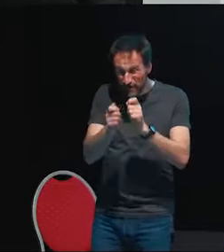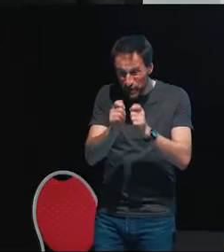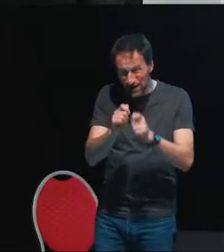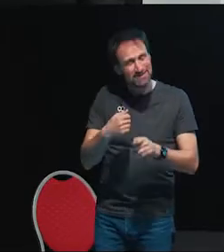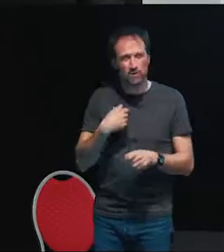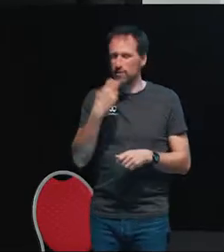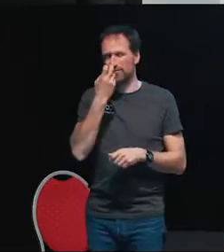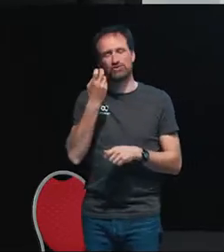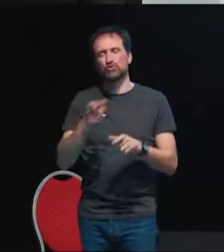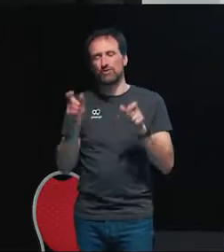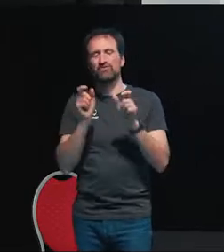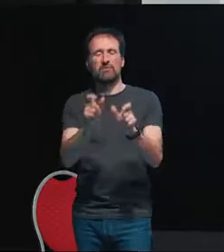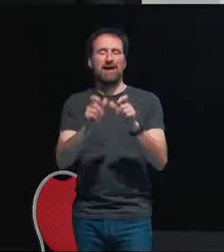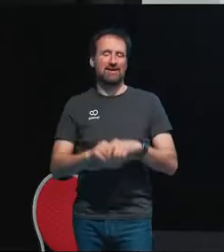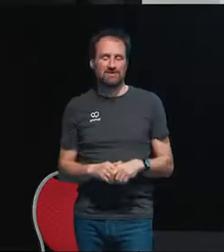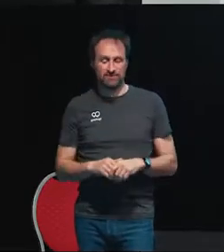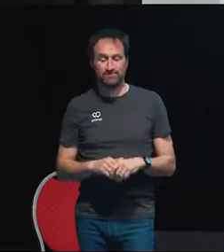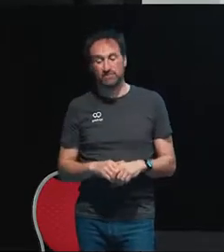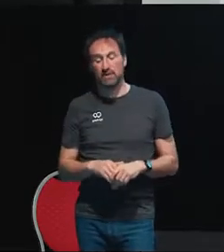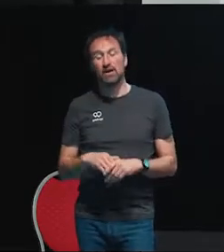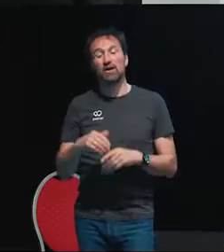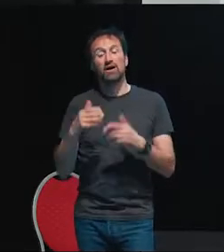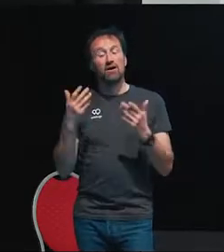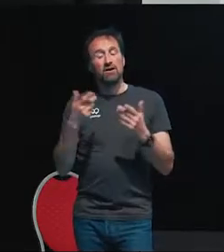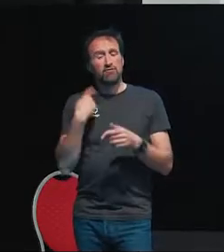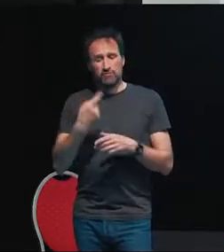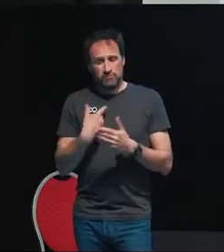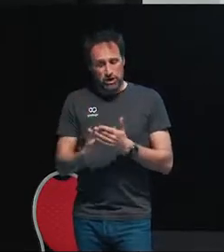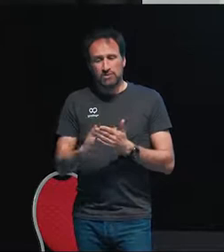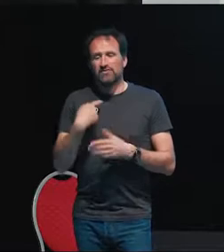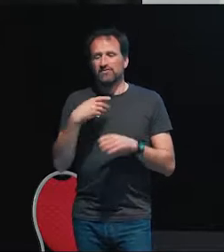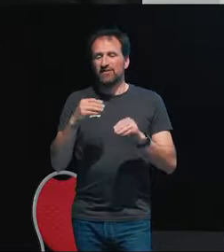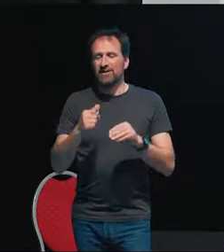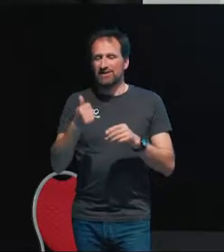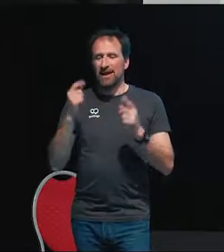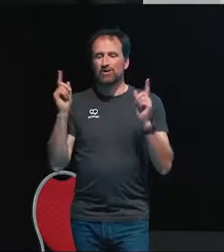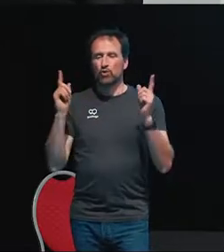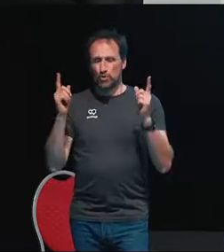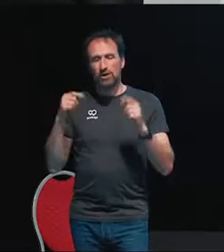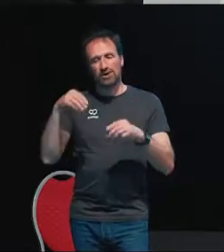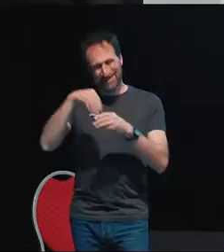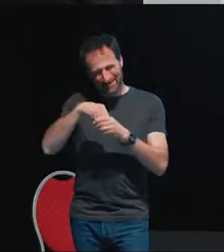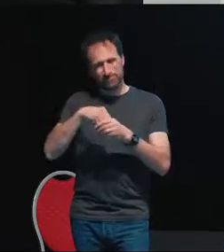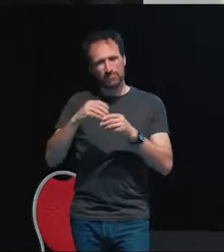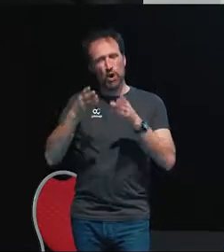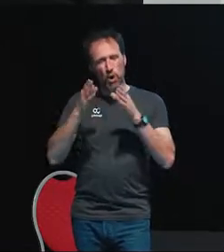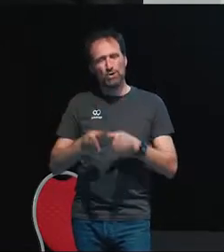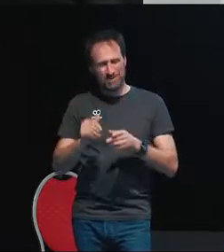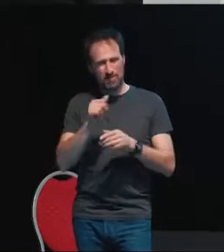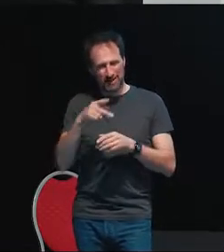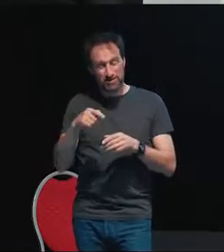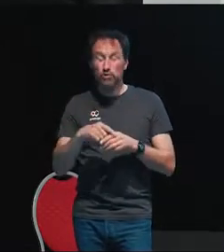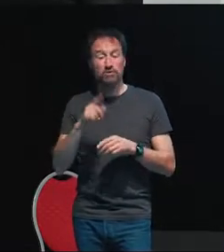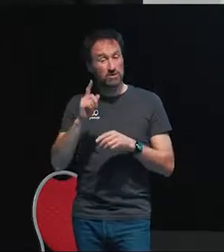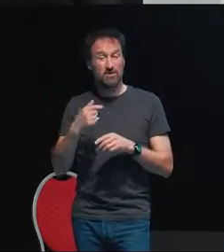when it's feasible in my example we are using a router that is still in the house application but as this grows and scales there's a good